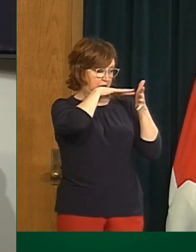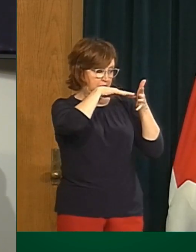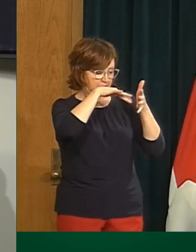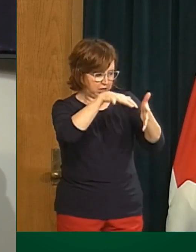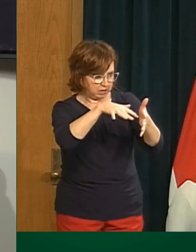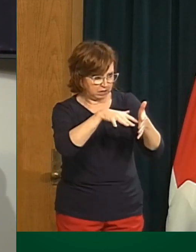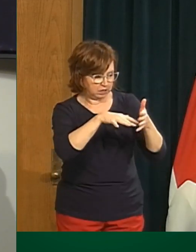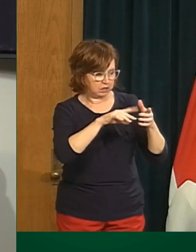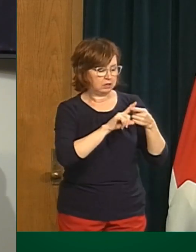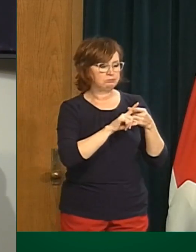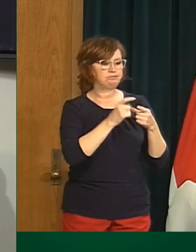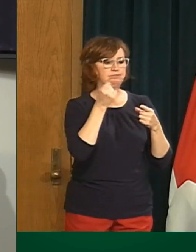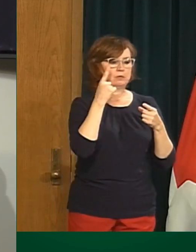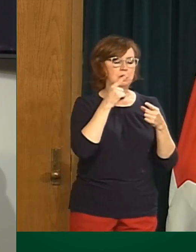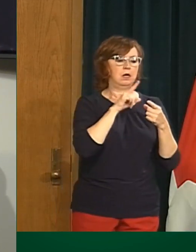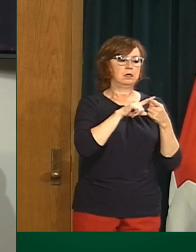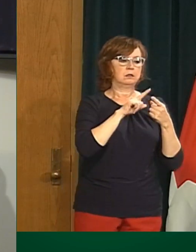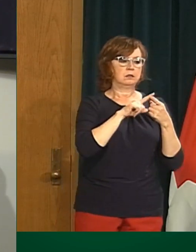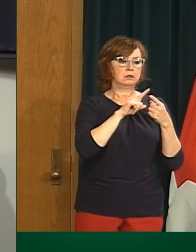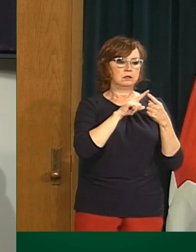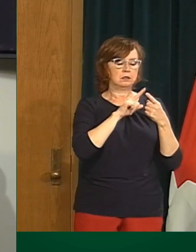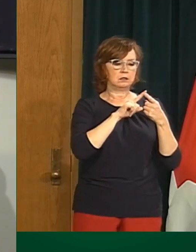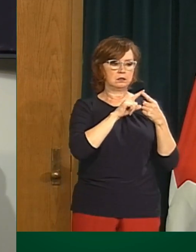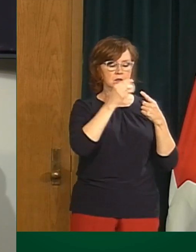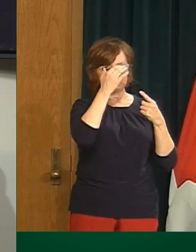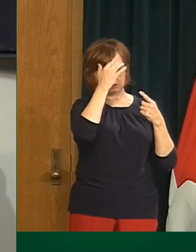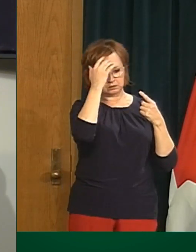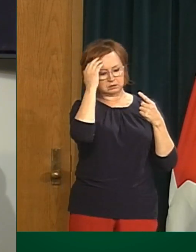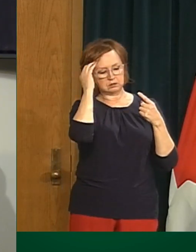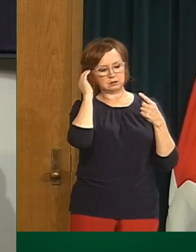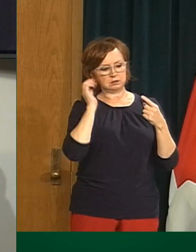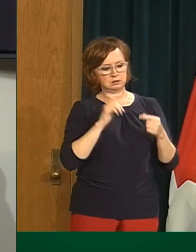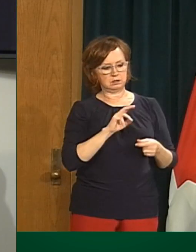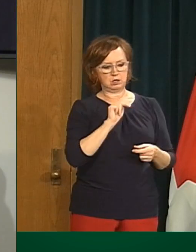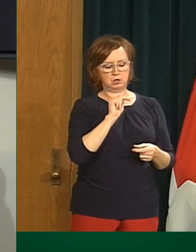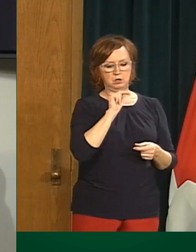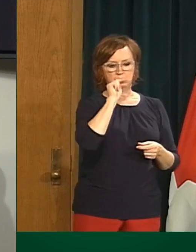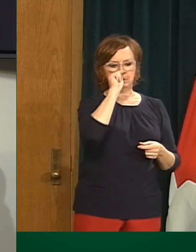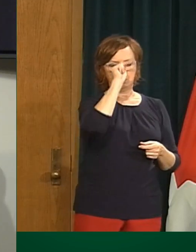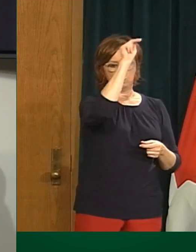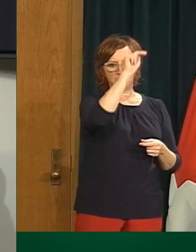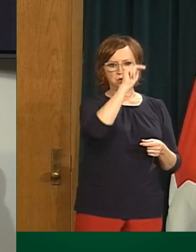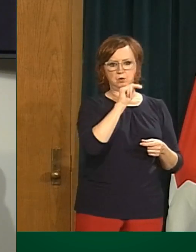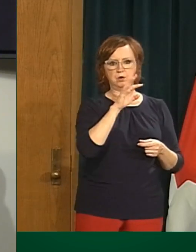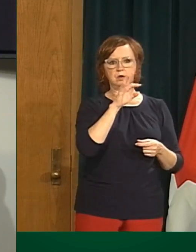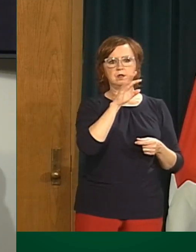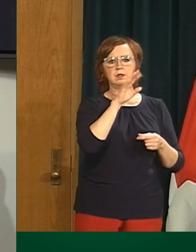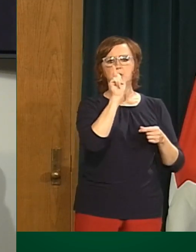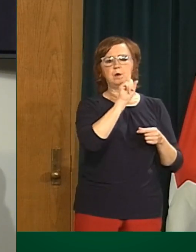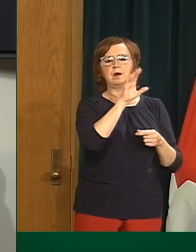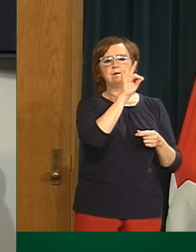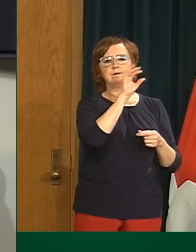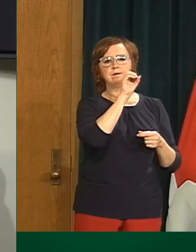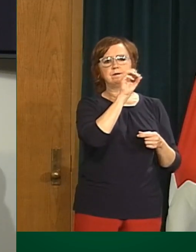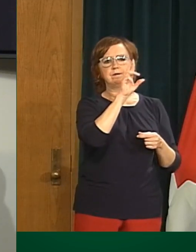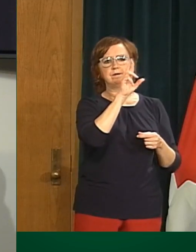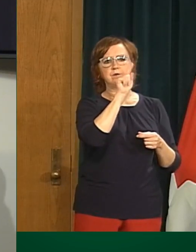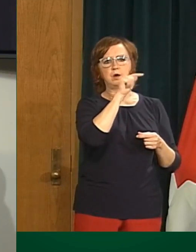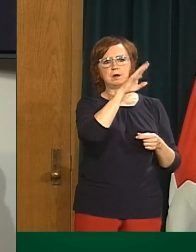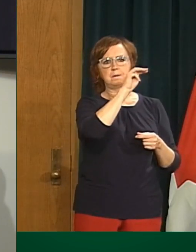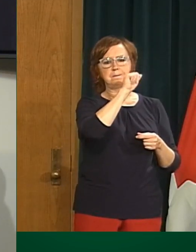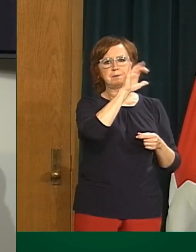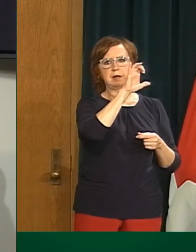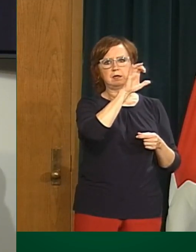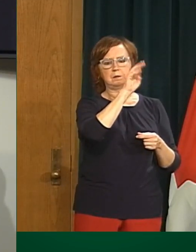history to the Curl Lake outbreak from northern of Fort McMurray. So our contact